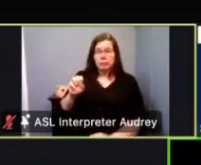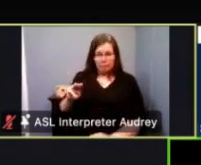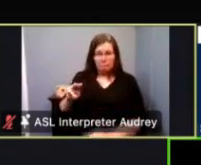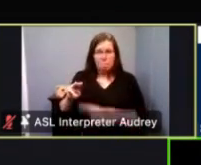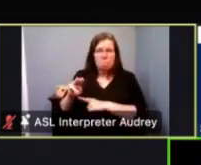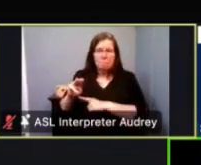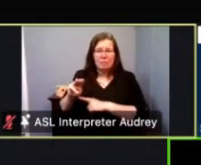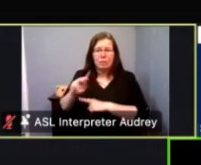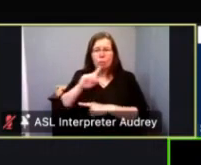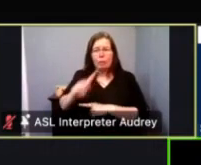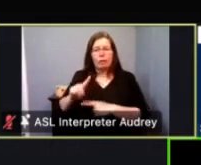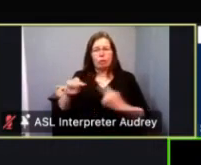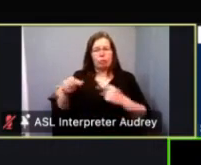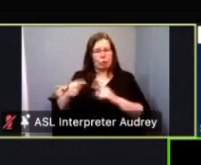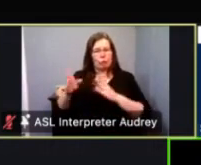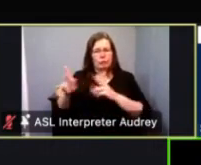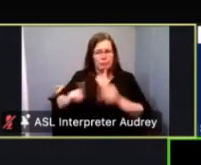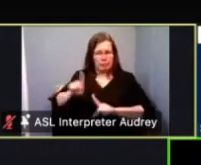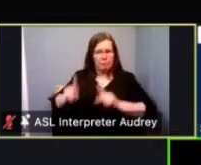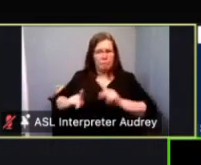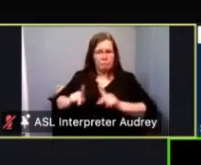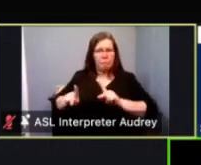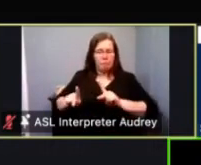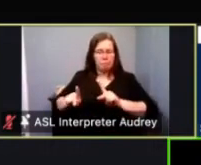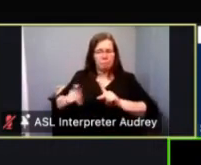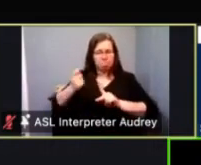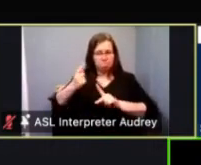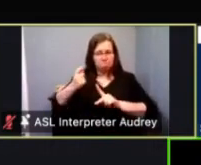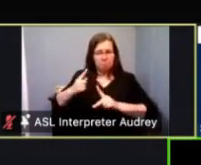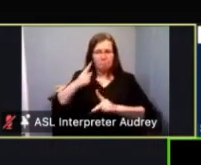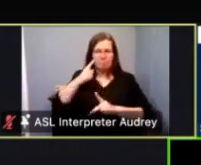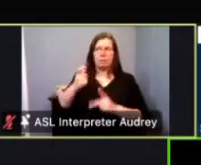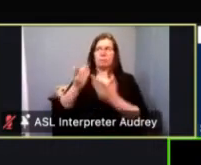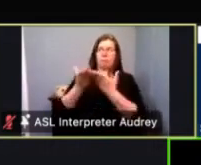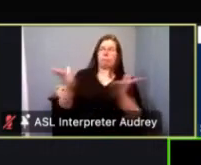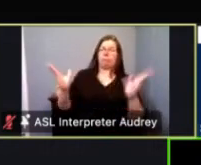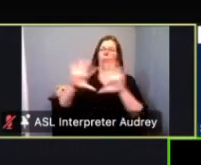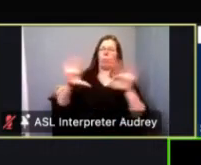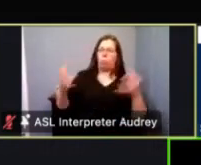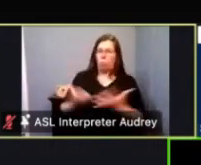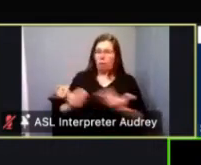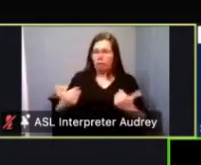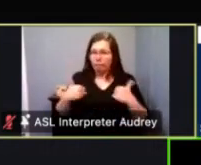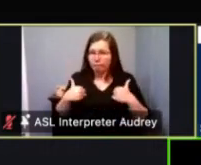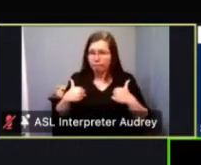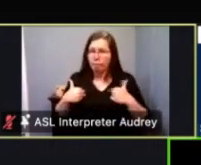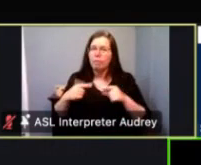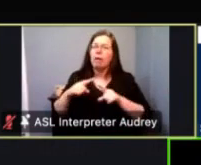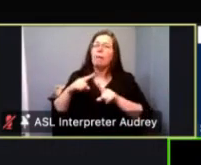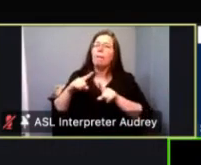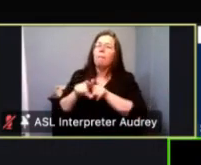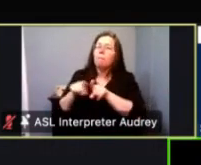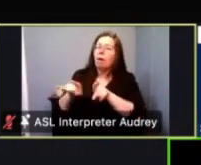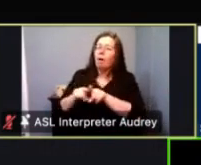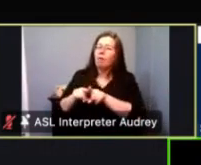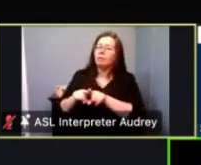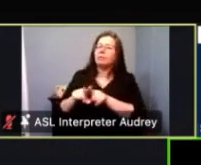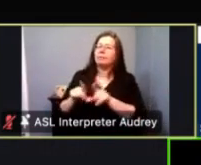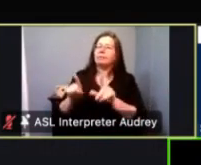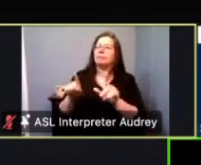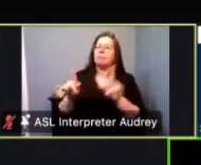can be really harmful to the person, not only just because it exists in our world, but because it's so easy for someone